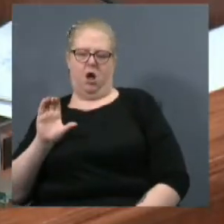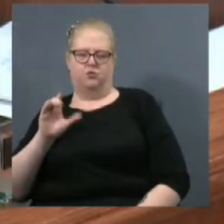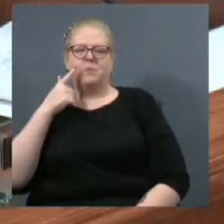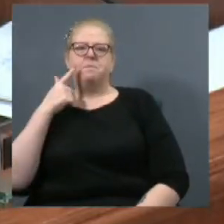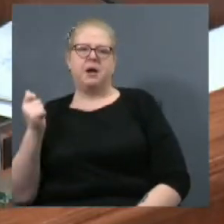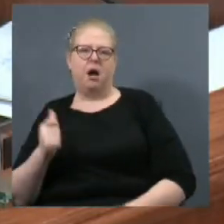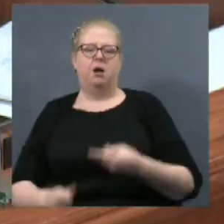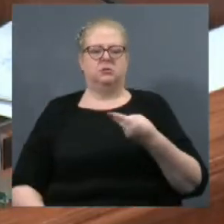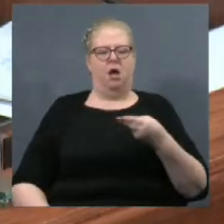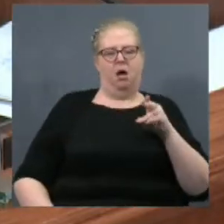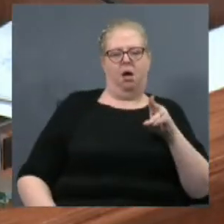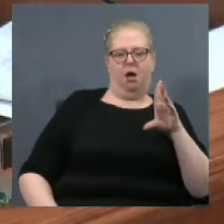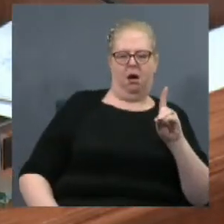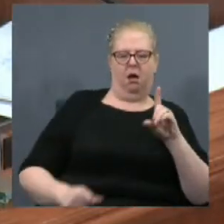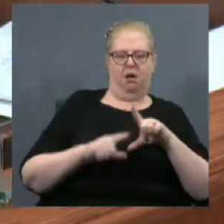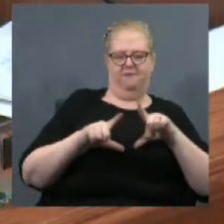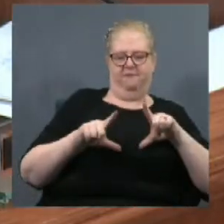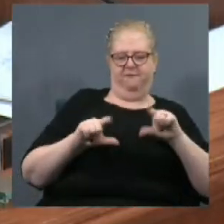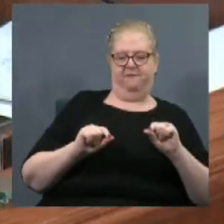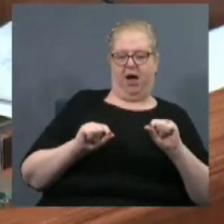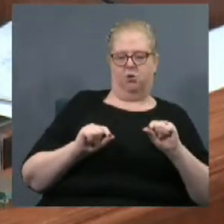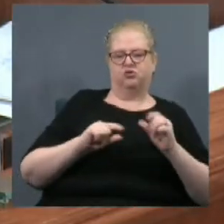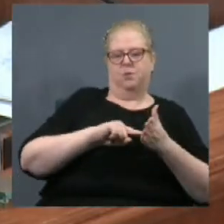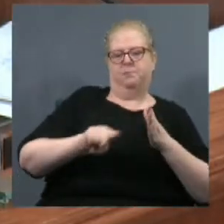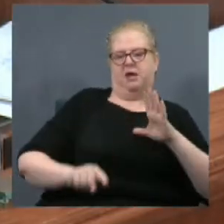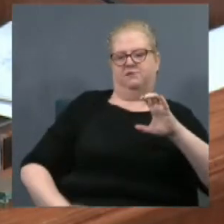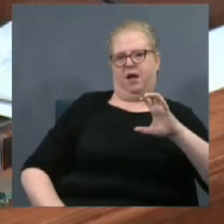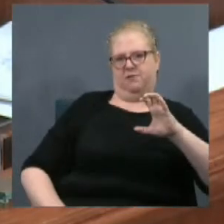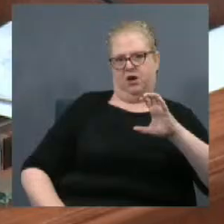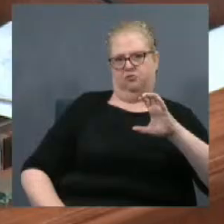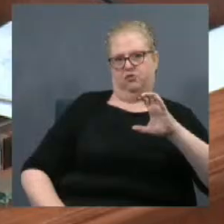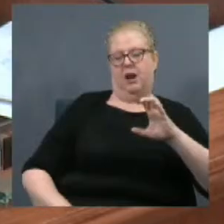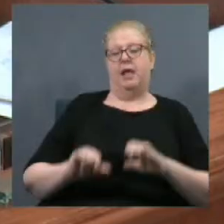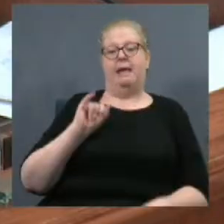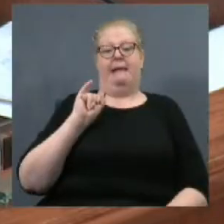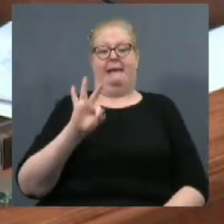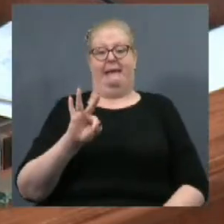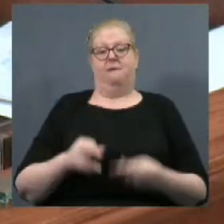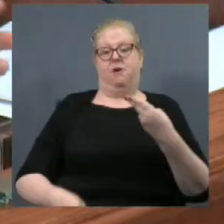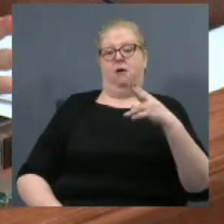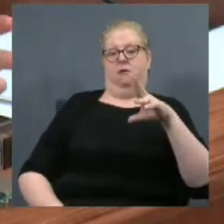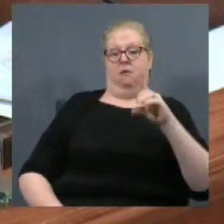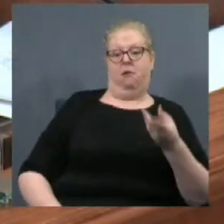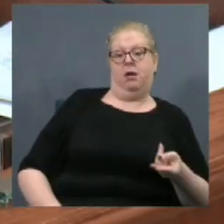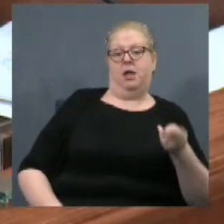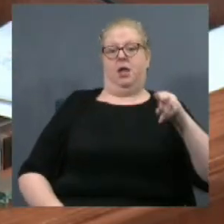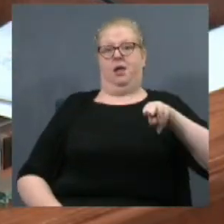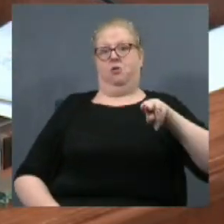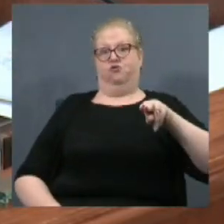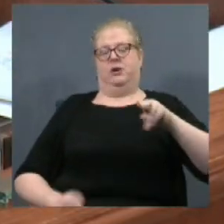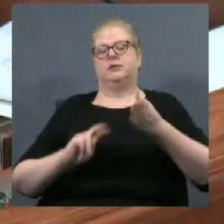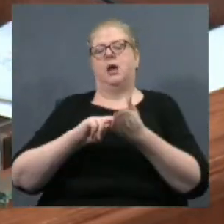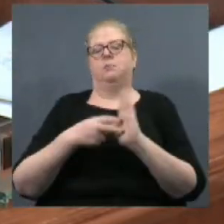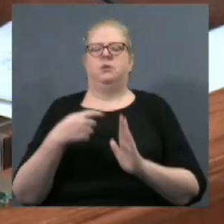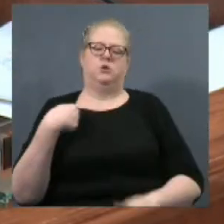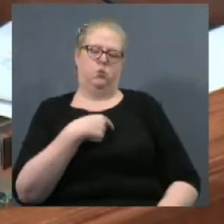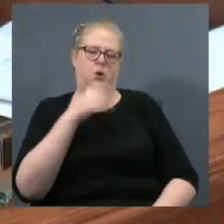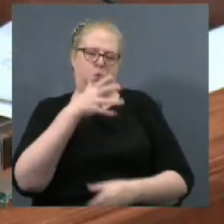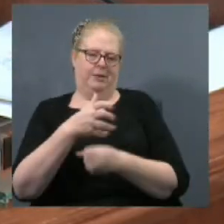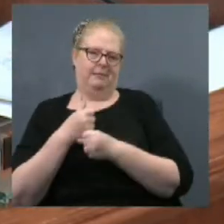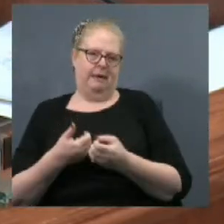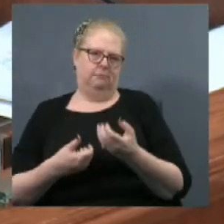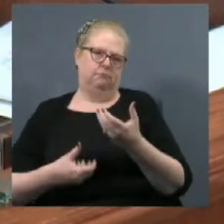other $500. So if that amount were increased by HUD, then we would get additional monies that